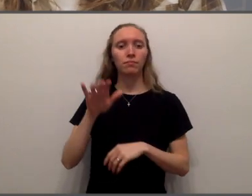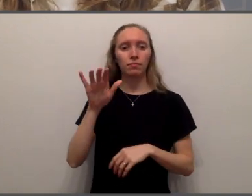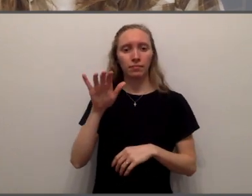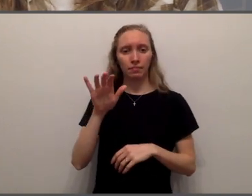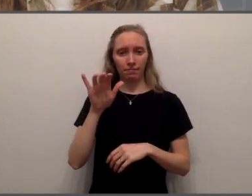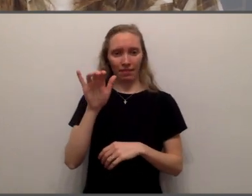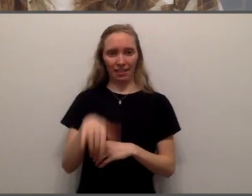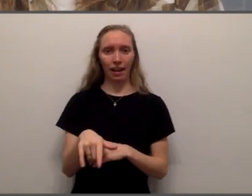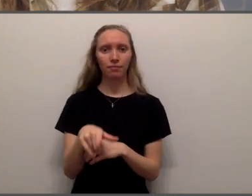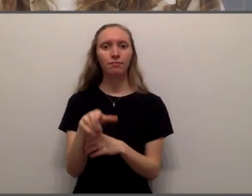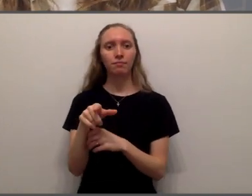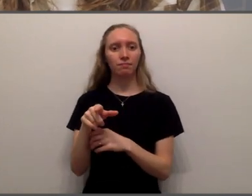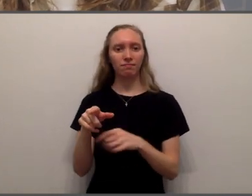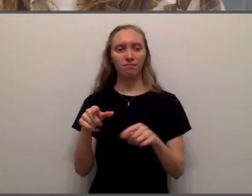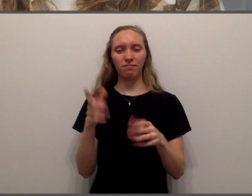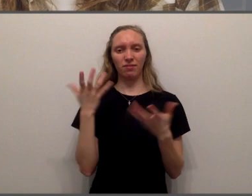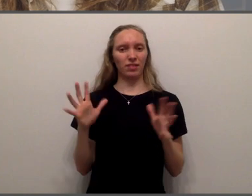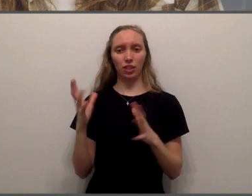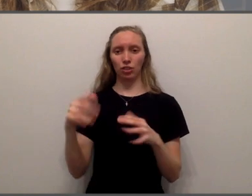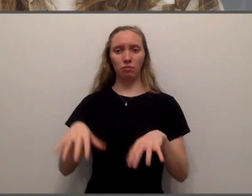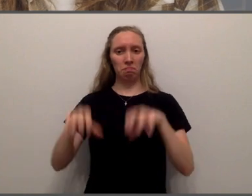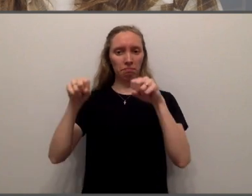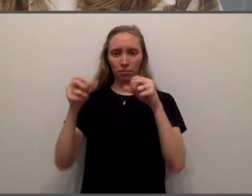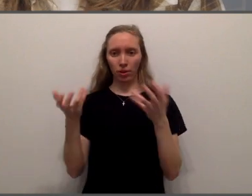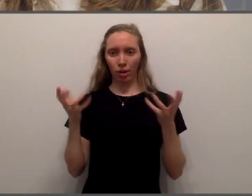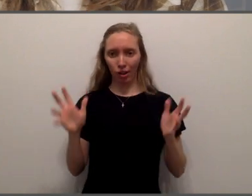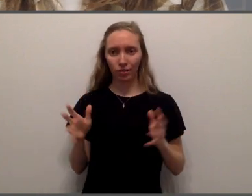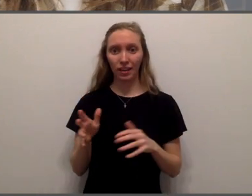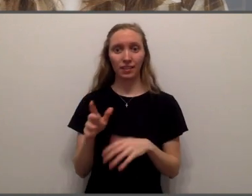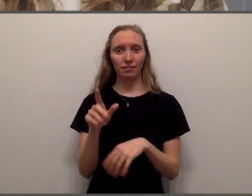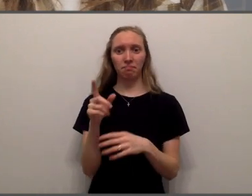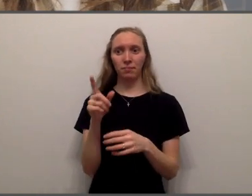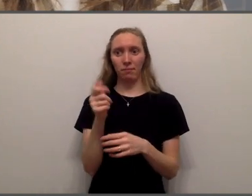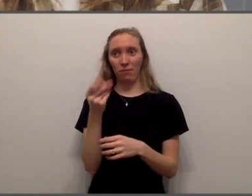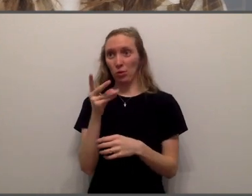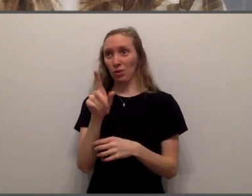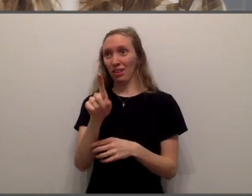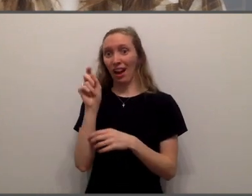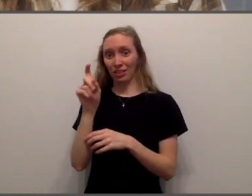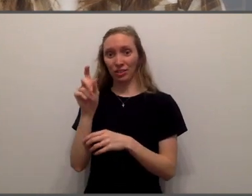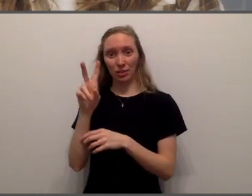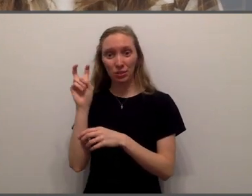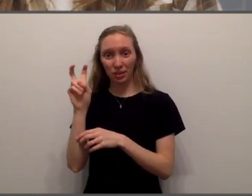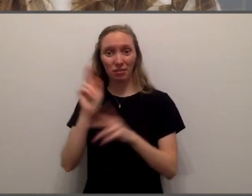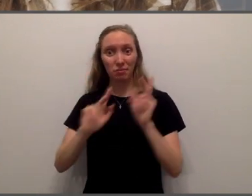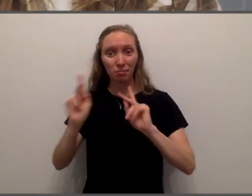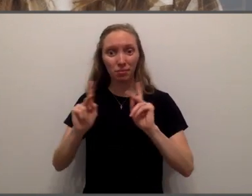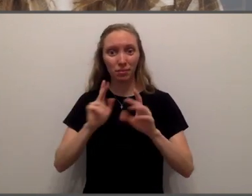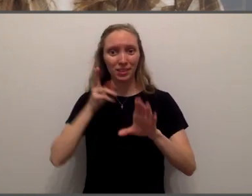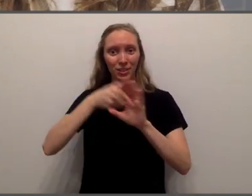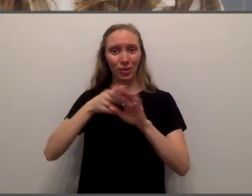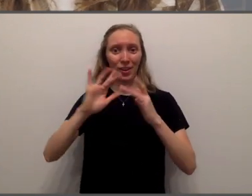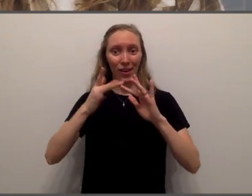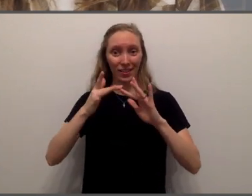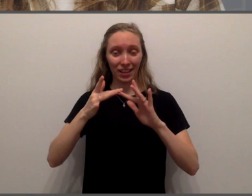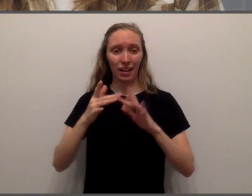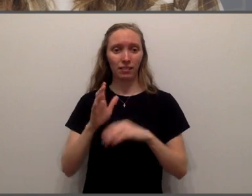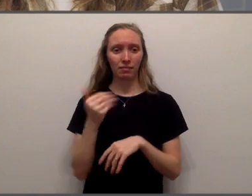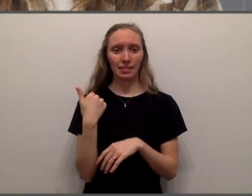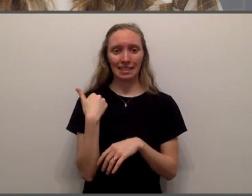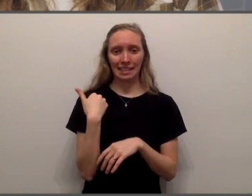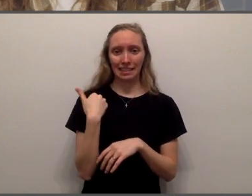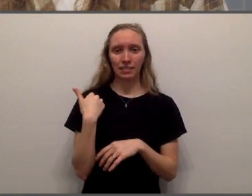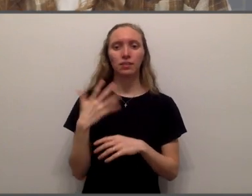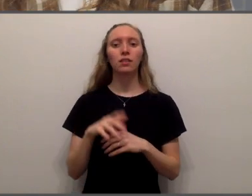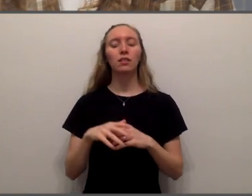And this year's Ears to Hear, with hundreds of people joining us online for our Ears to Hear, it was a fantastic event, just listening to